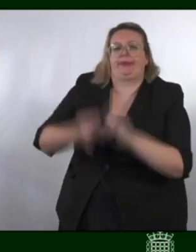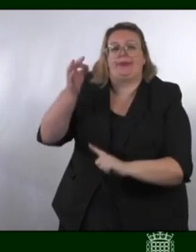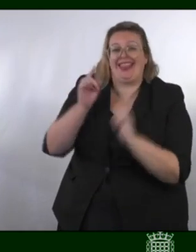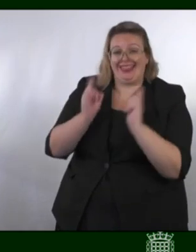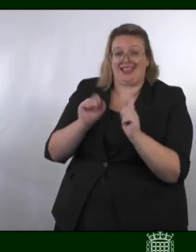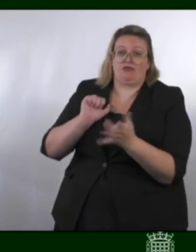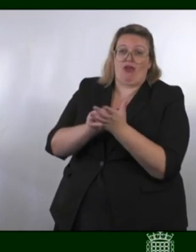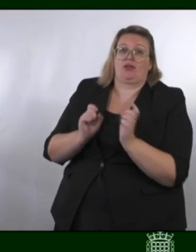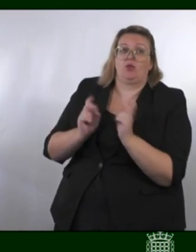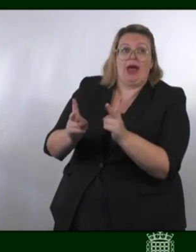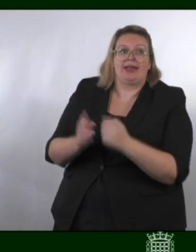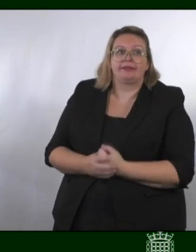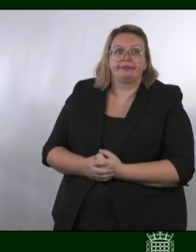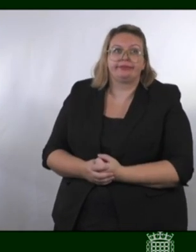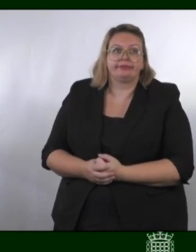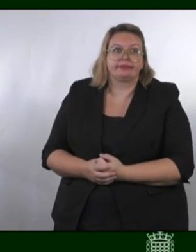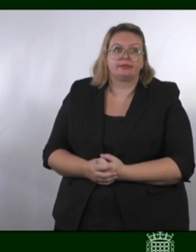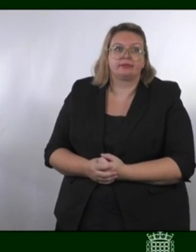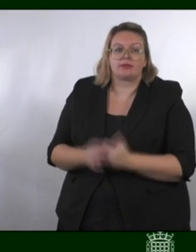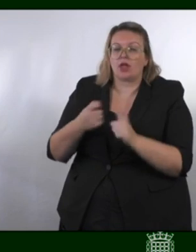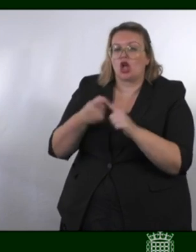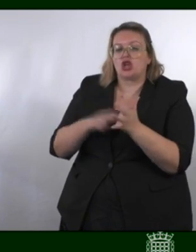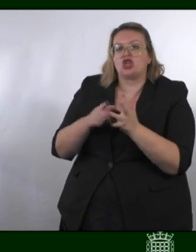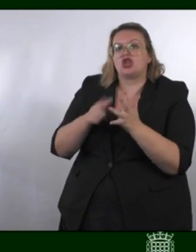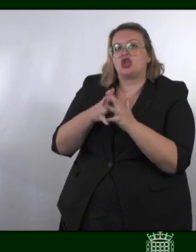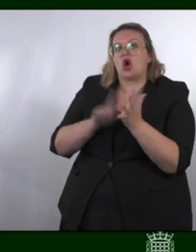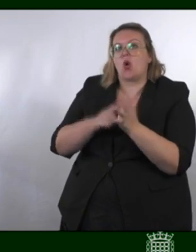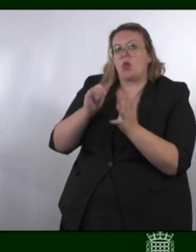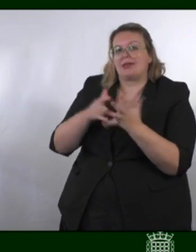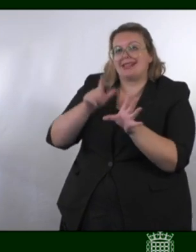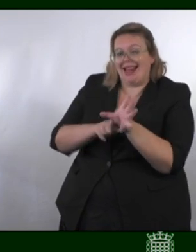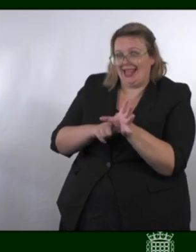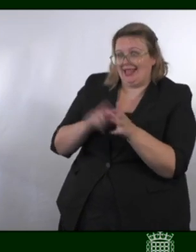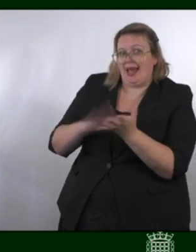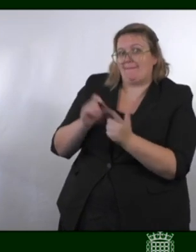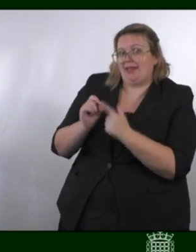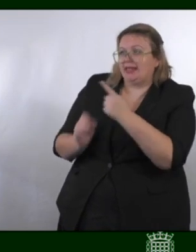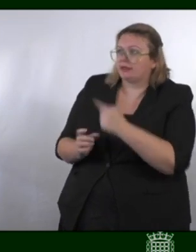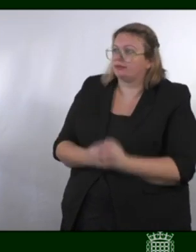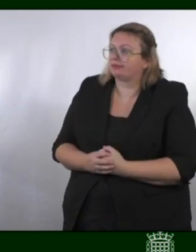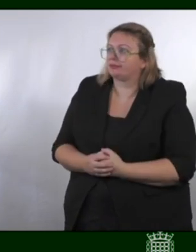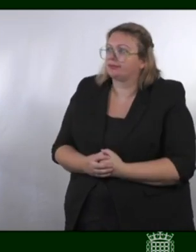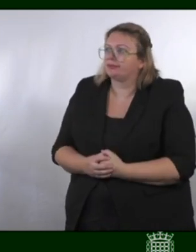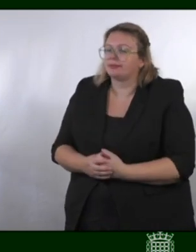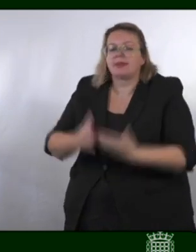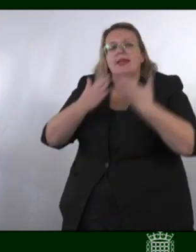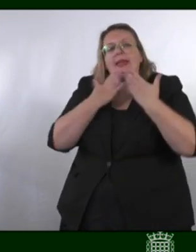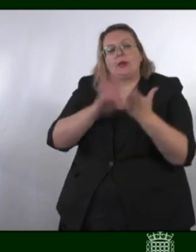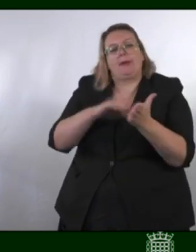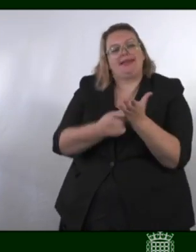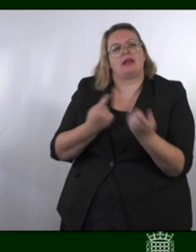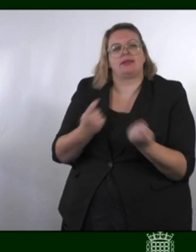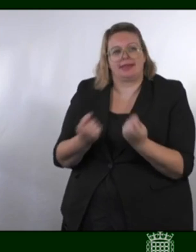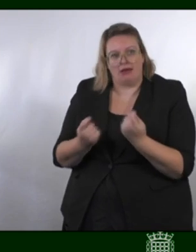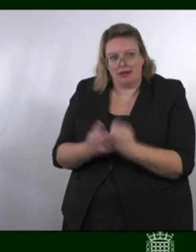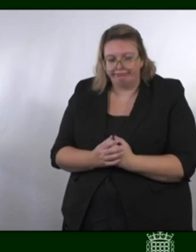country. Heading up to Knowsley with Sir George Howard. Sir George. Thank you, Mr. Speaker. And can I return to